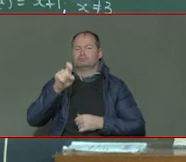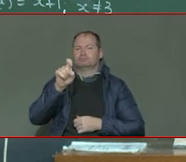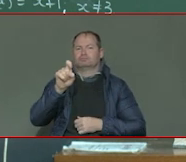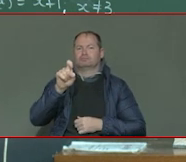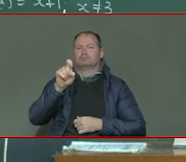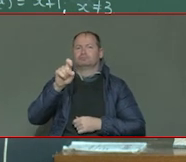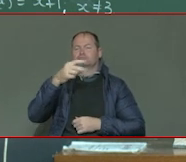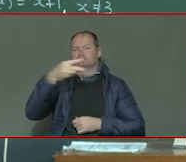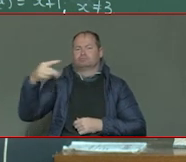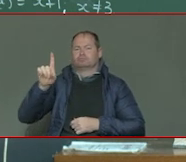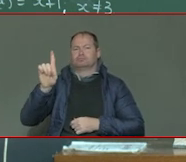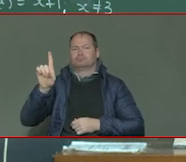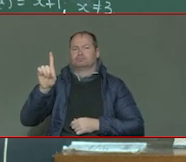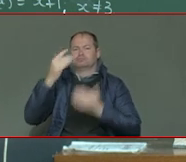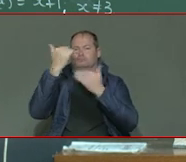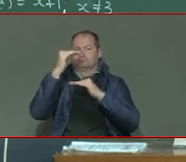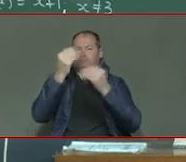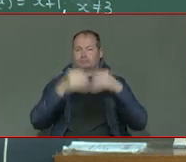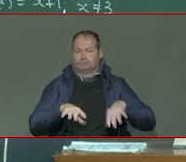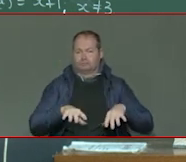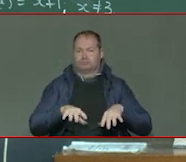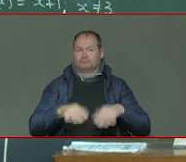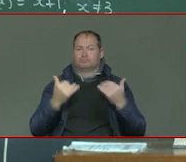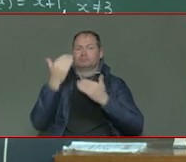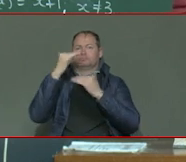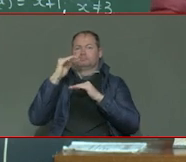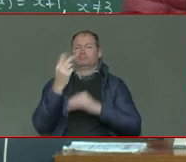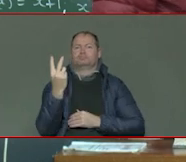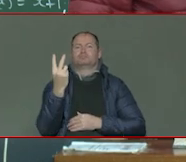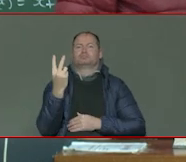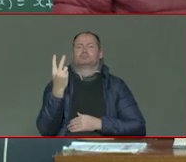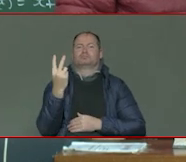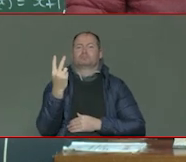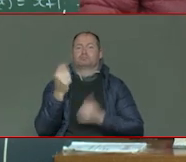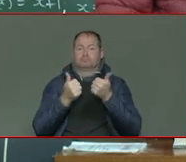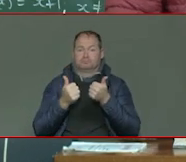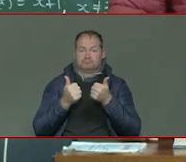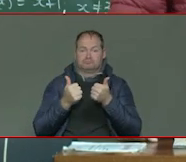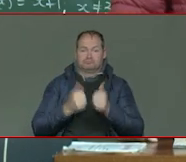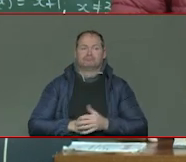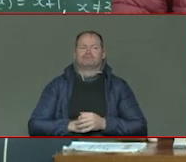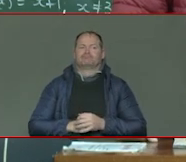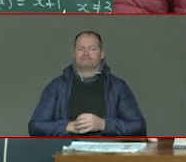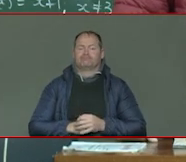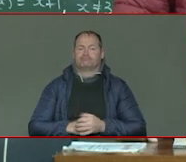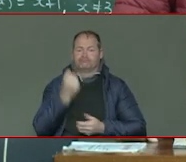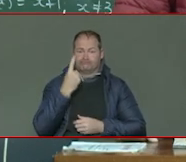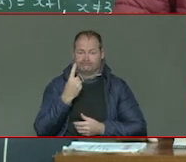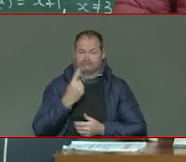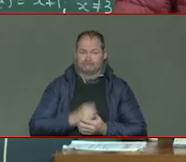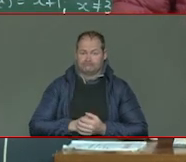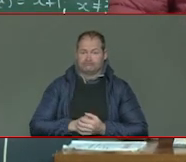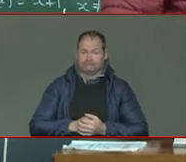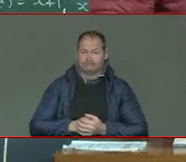the expression, you drop the limit sign, and the limit is 2. Are you happy with that? Have you got that? All